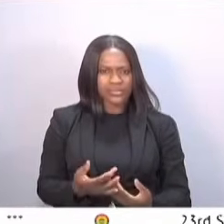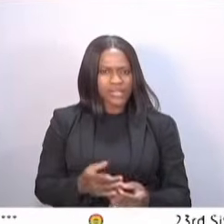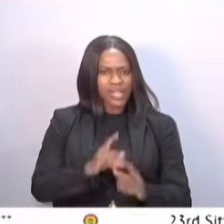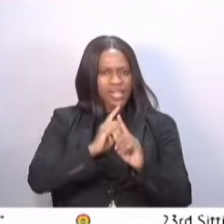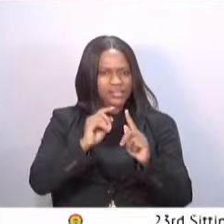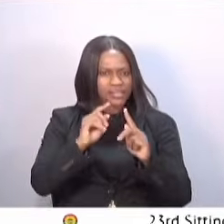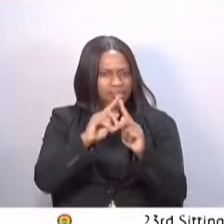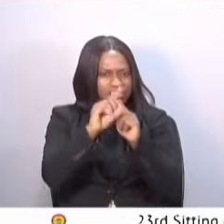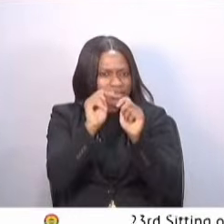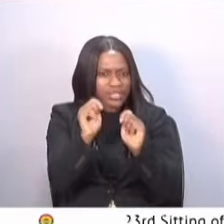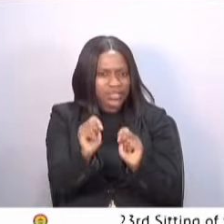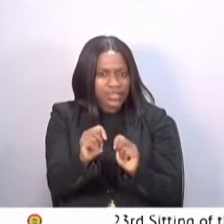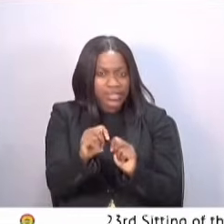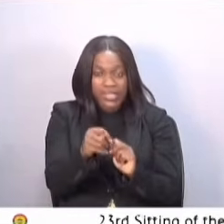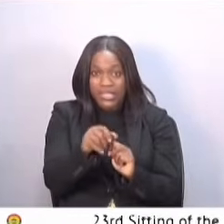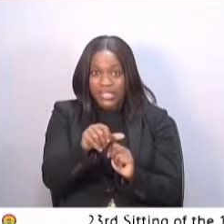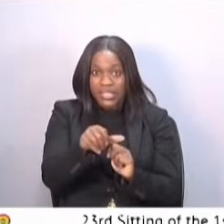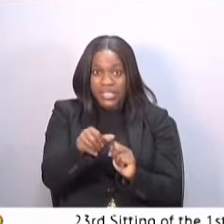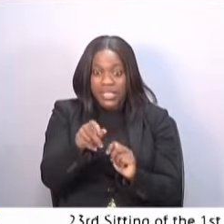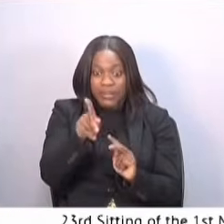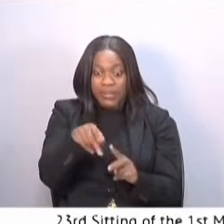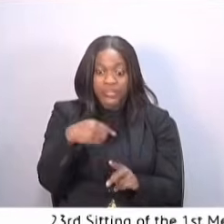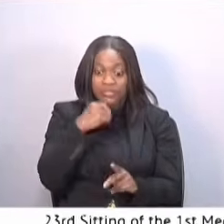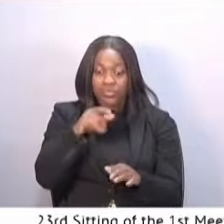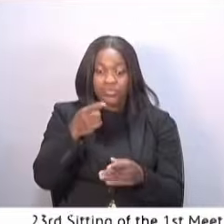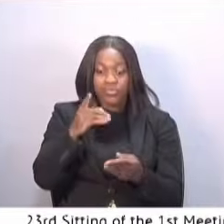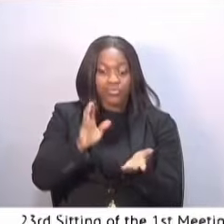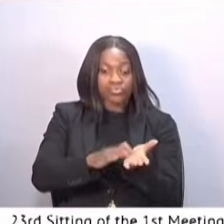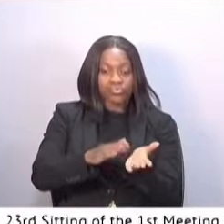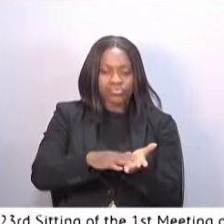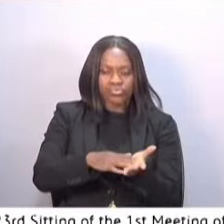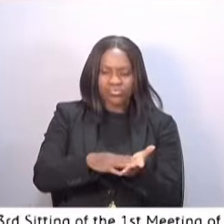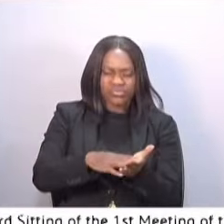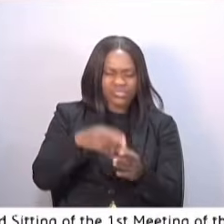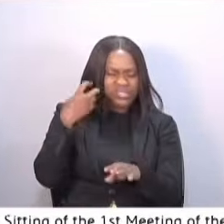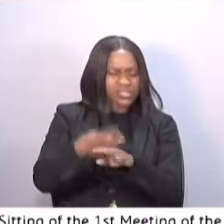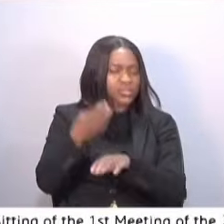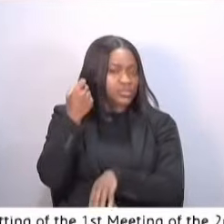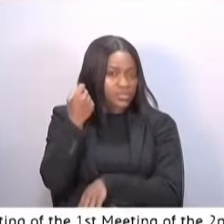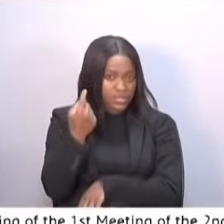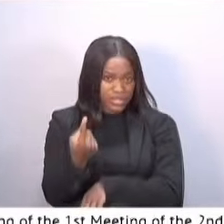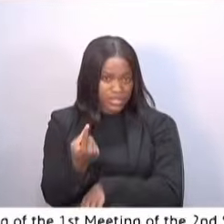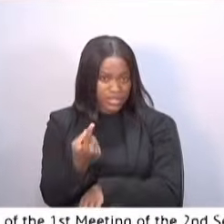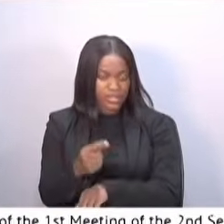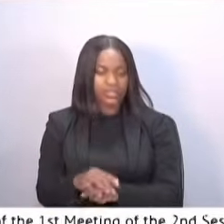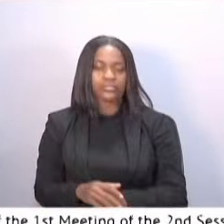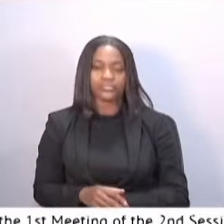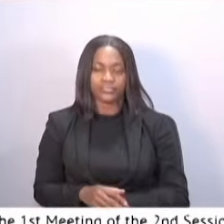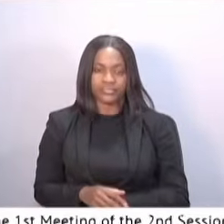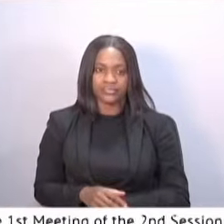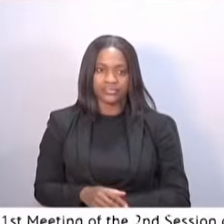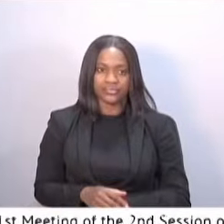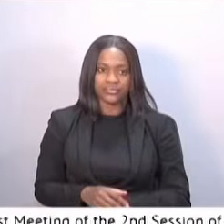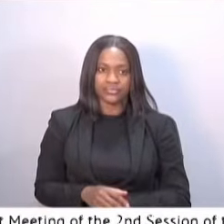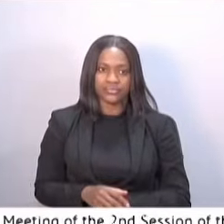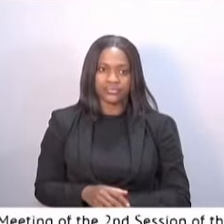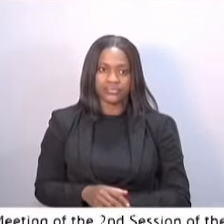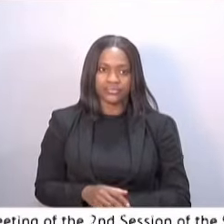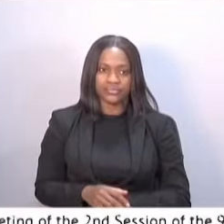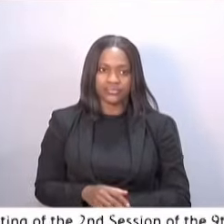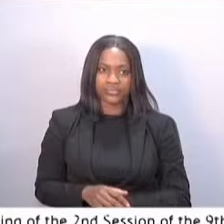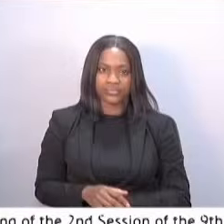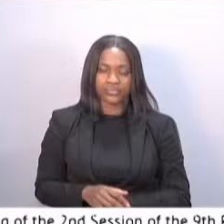response. I mean, any layman who picks this may not be able to appreciate. How does